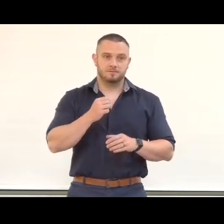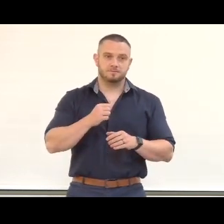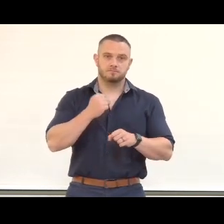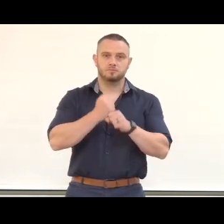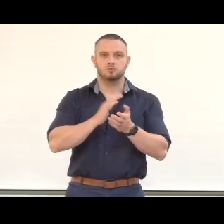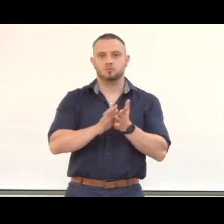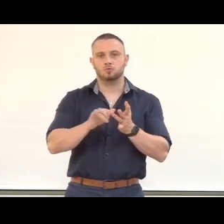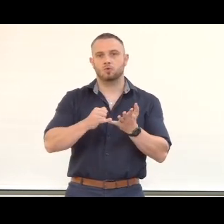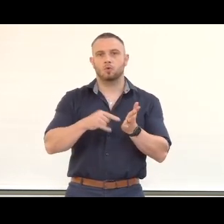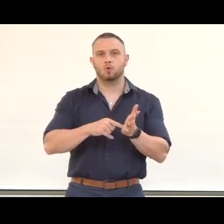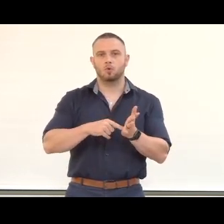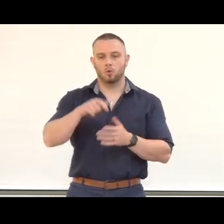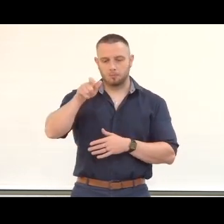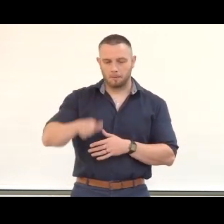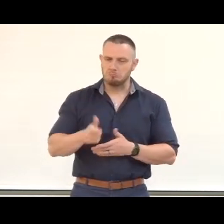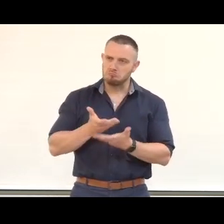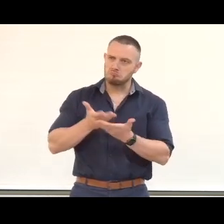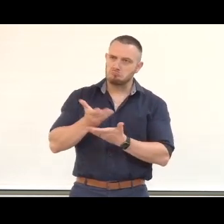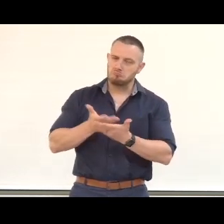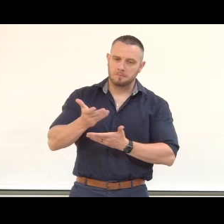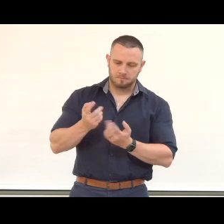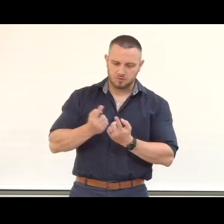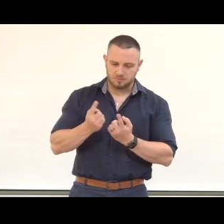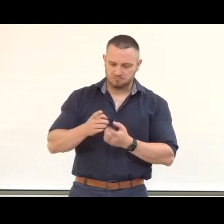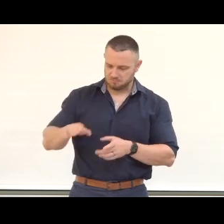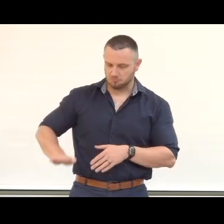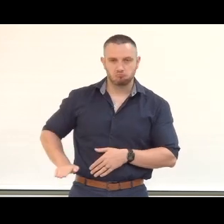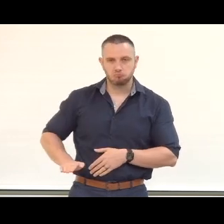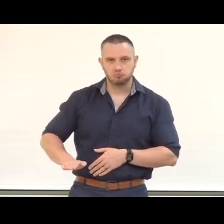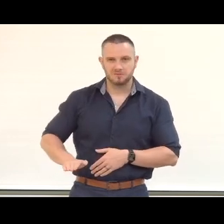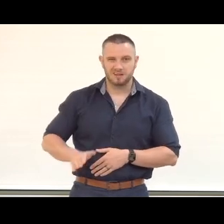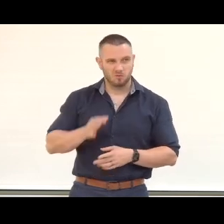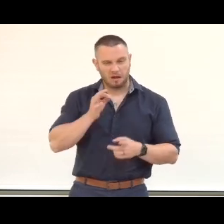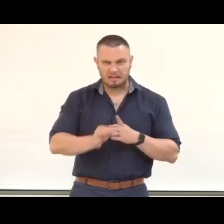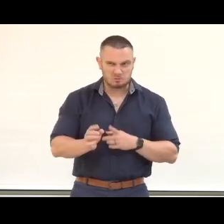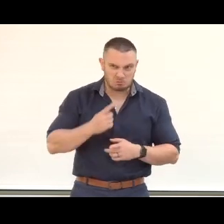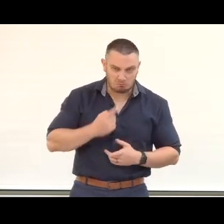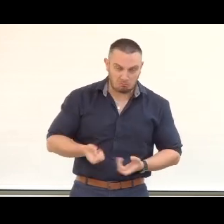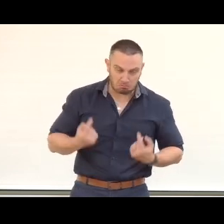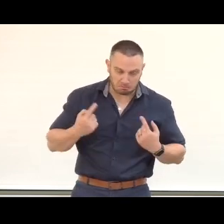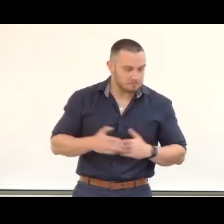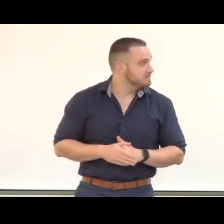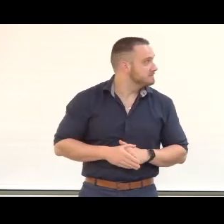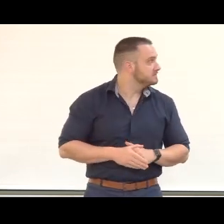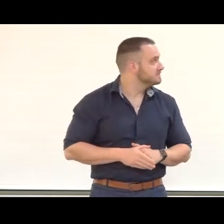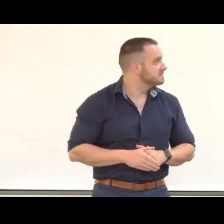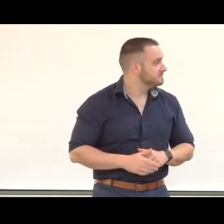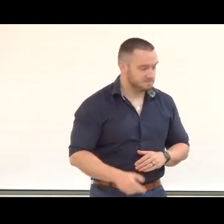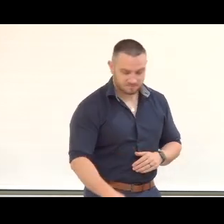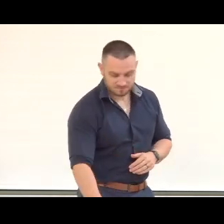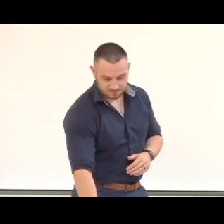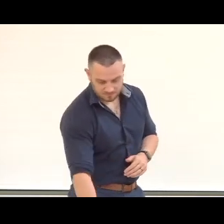members discussing something about over the rover. We have to ask Lucas what actually was going on here. Analog